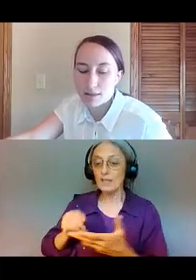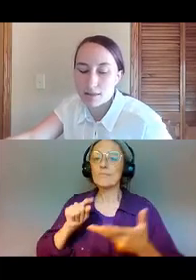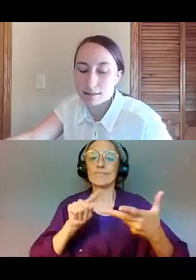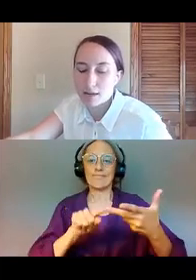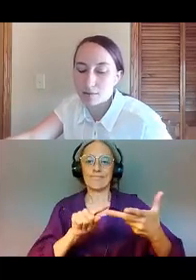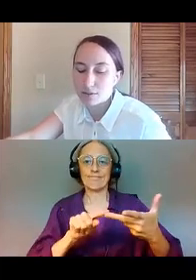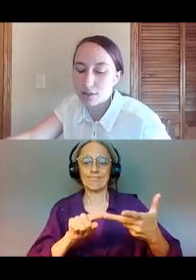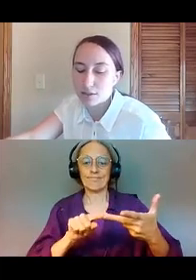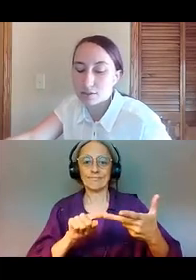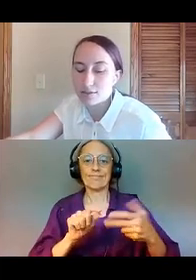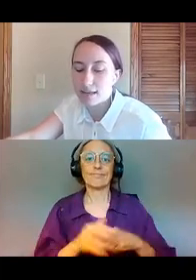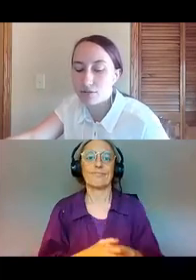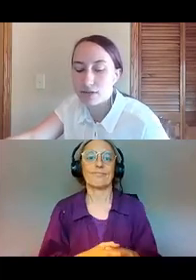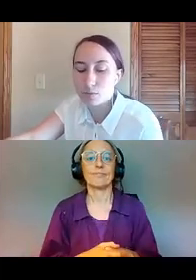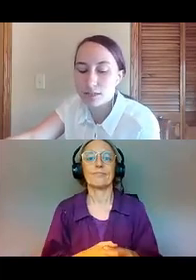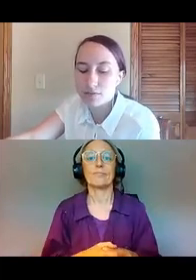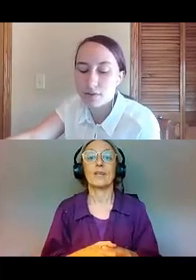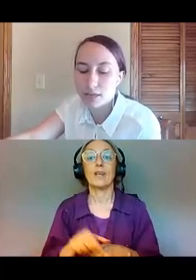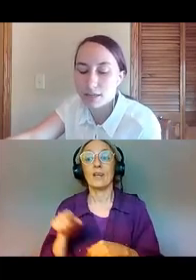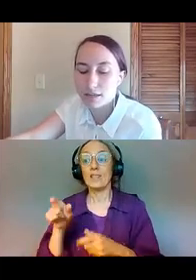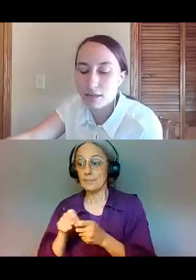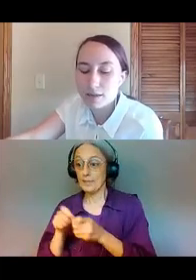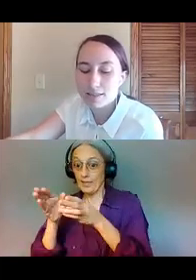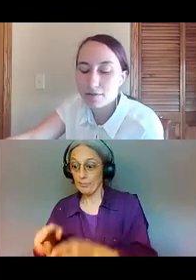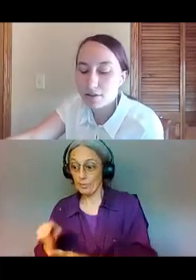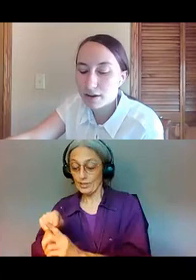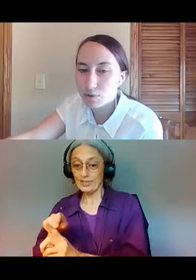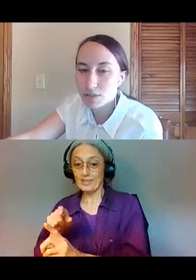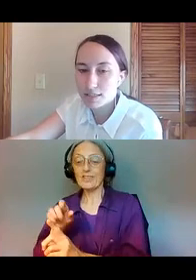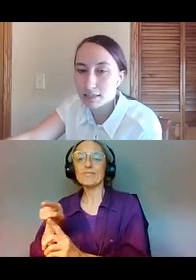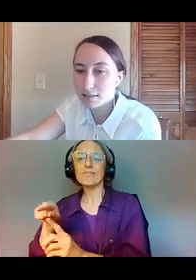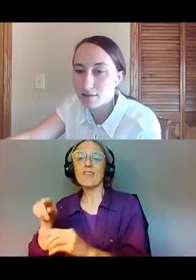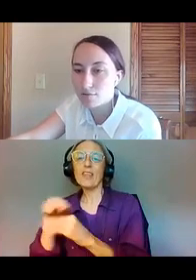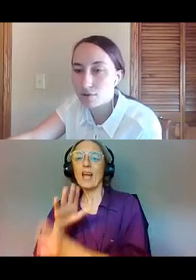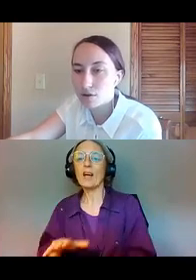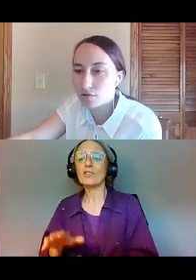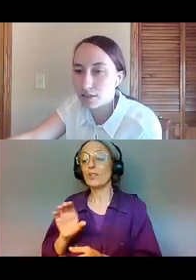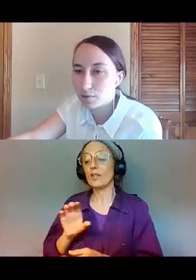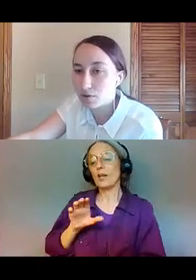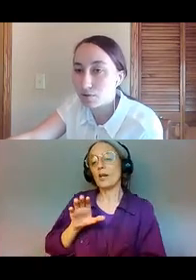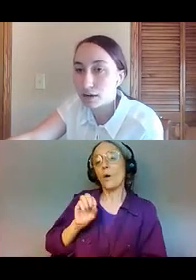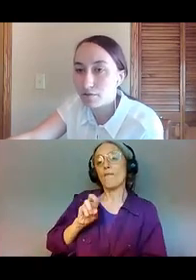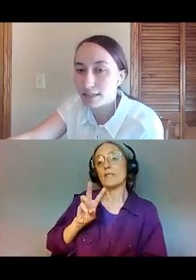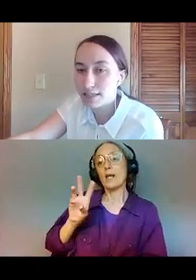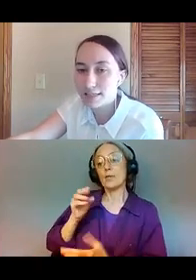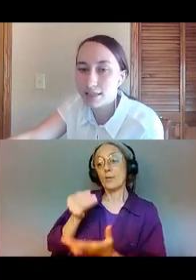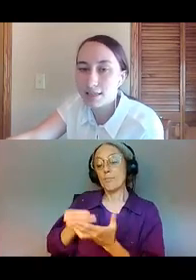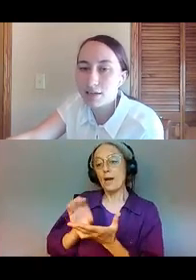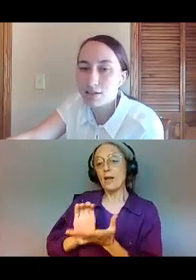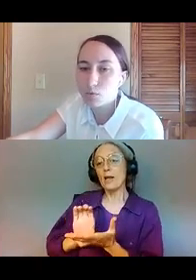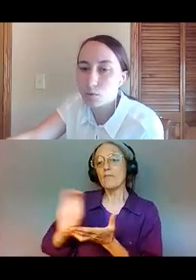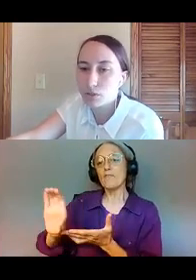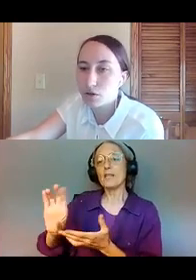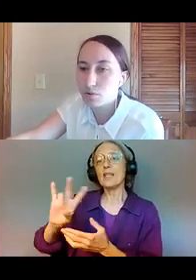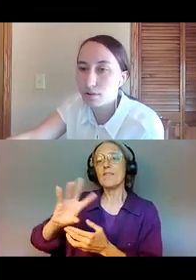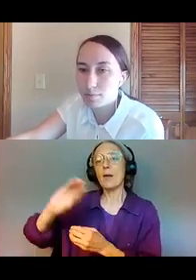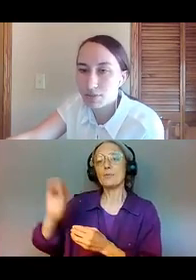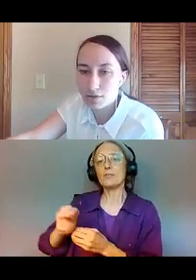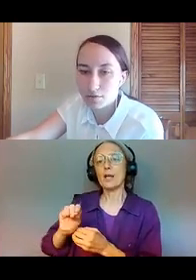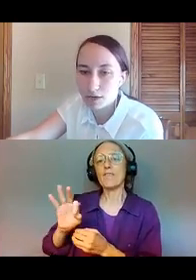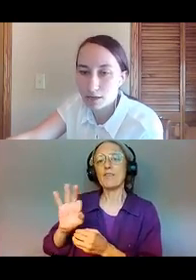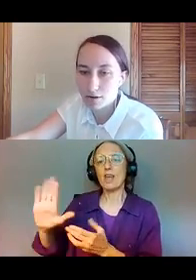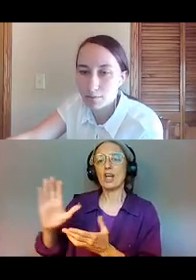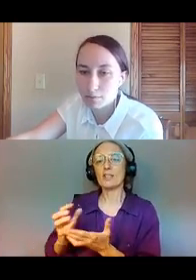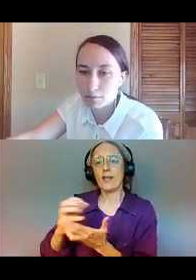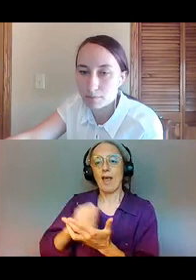we know that this counselor salary was funded 75% through the OVW grant funds. So we will go with